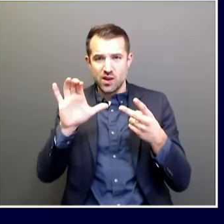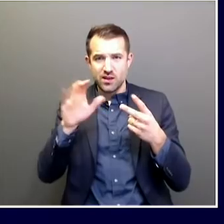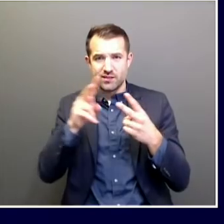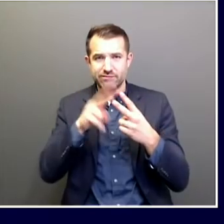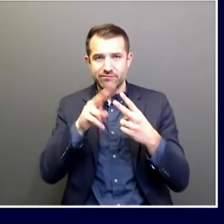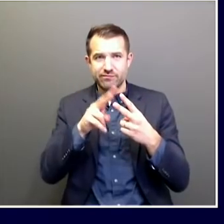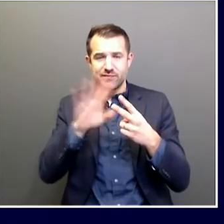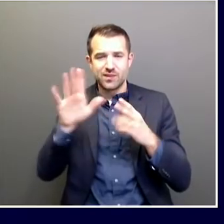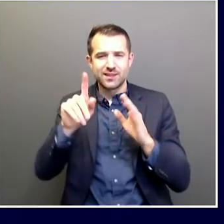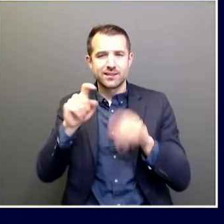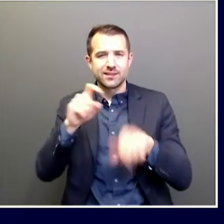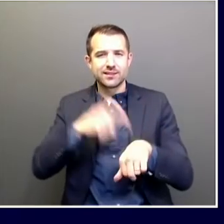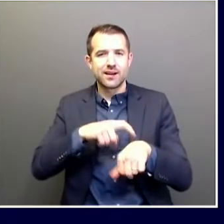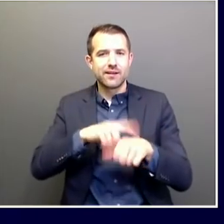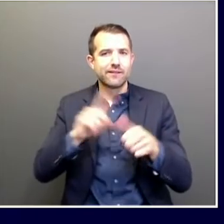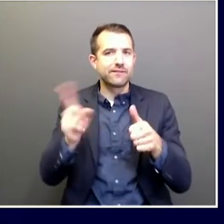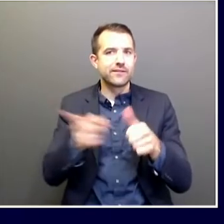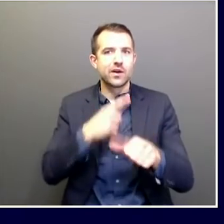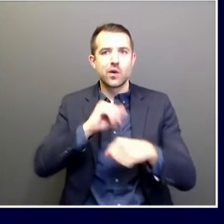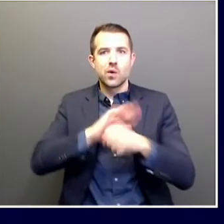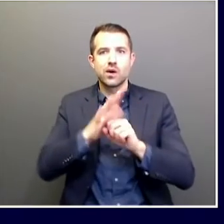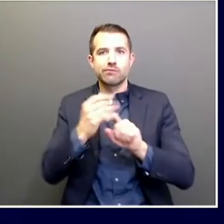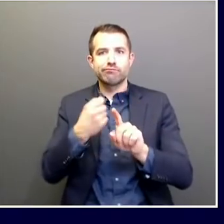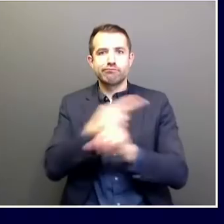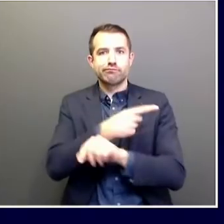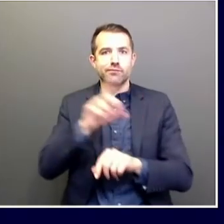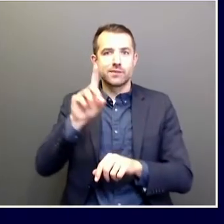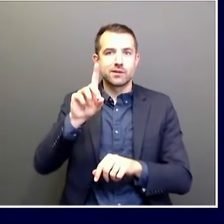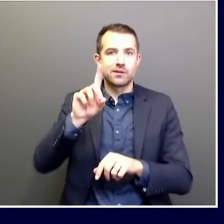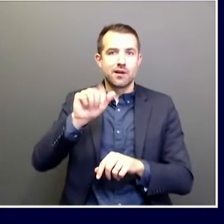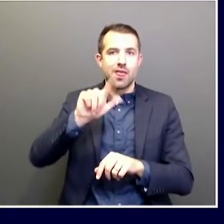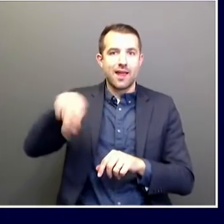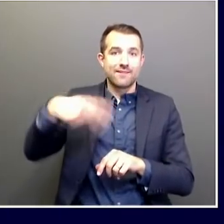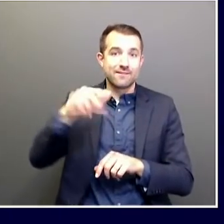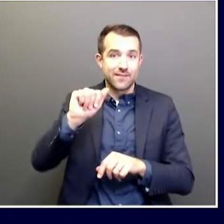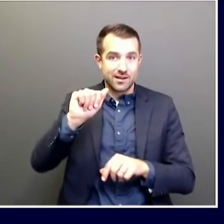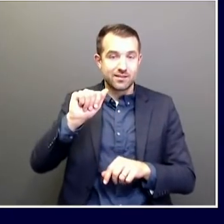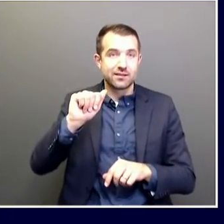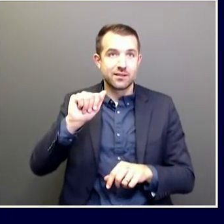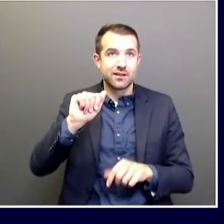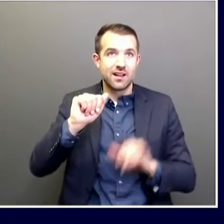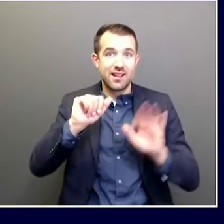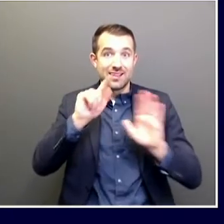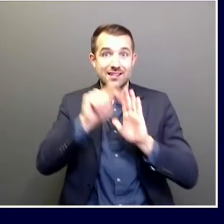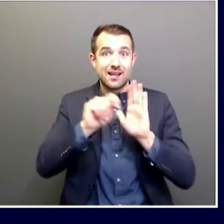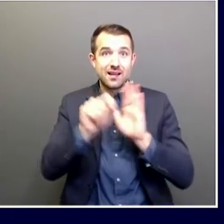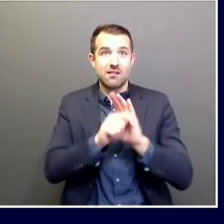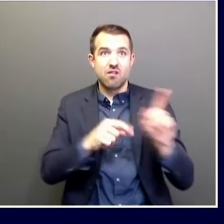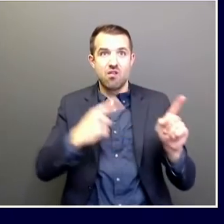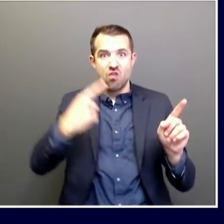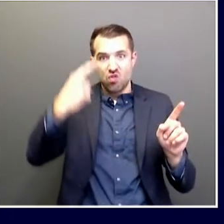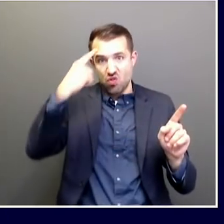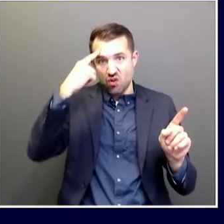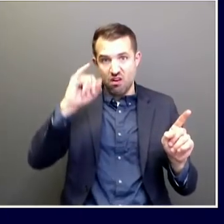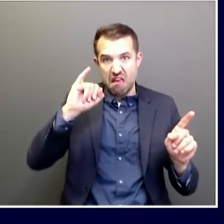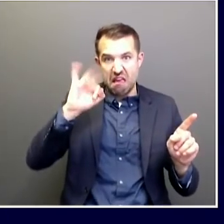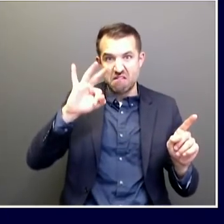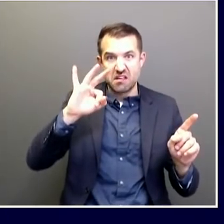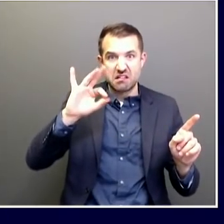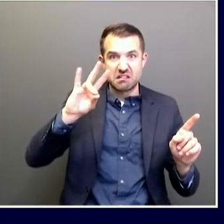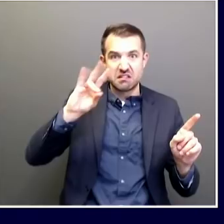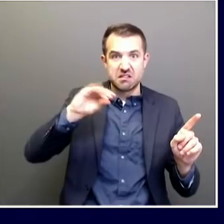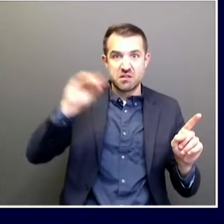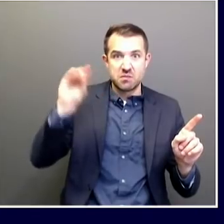thought that the number that we needed to reach was around 70%. I remember one of you or your colleagues asking, do you think we'll